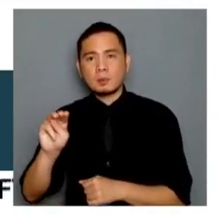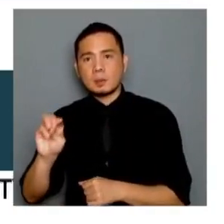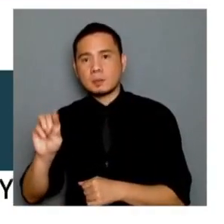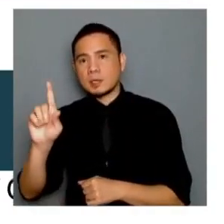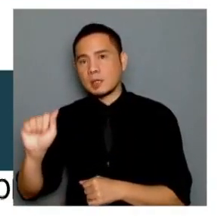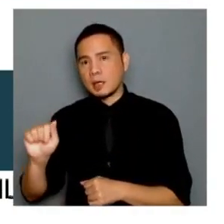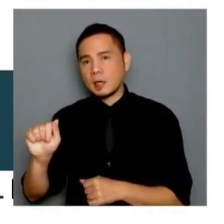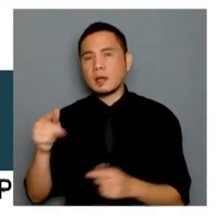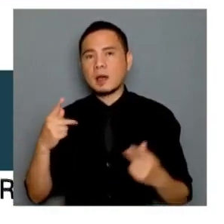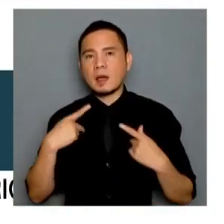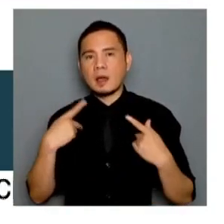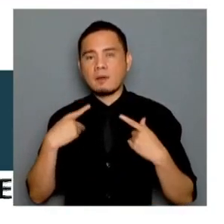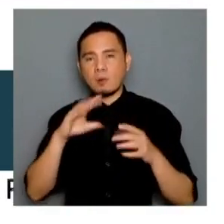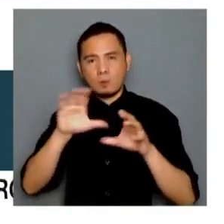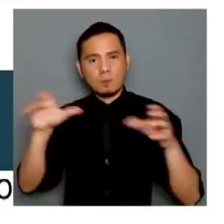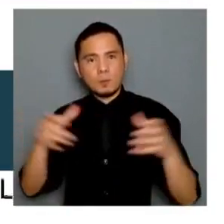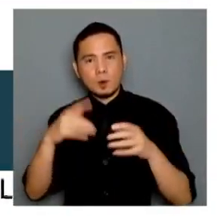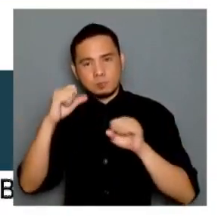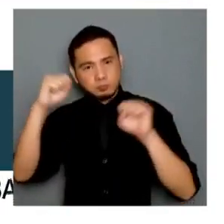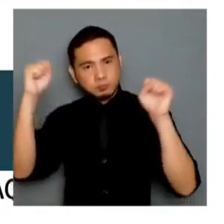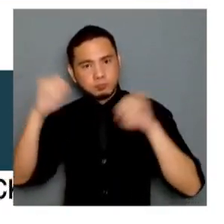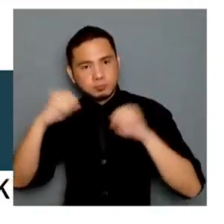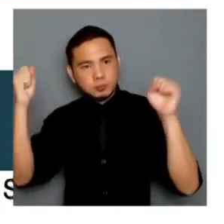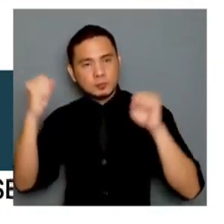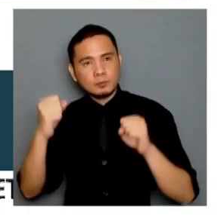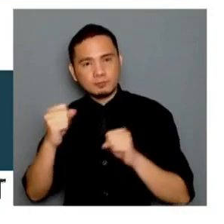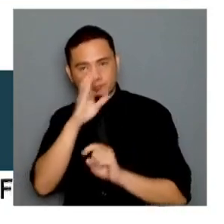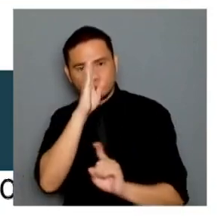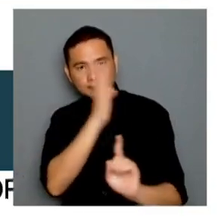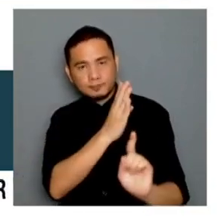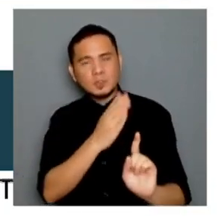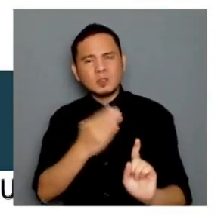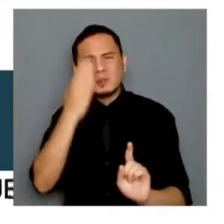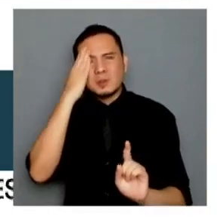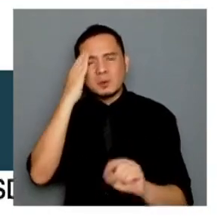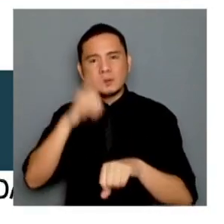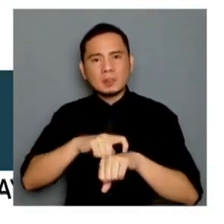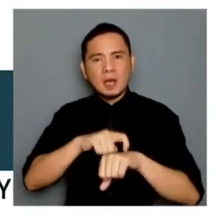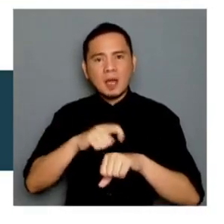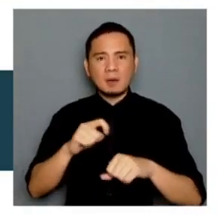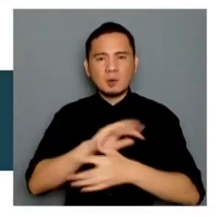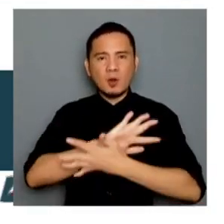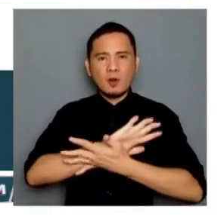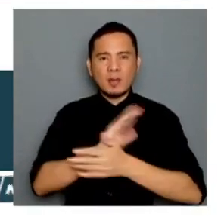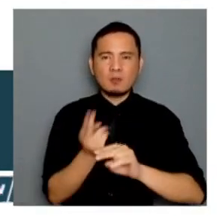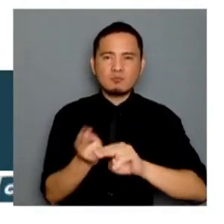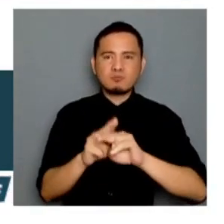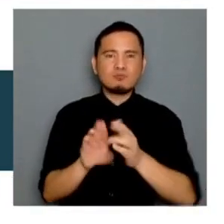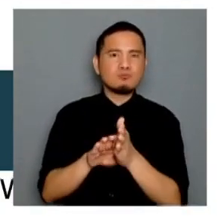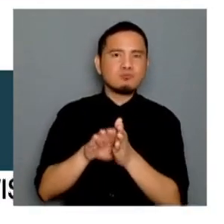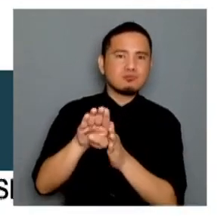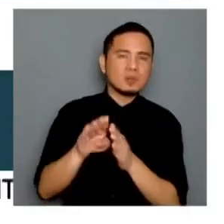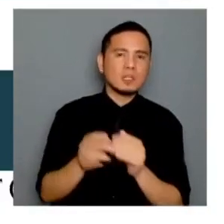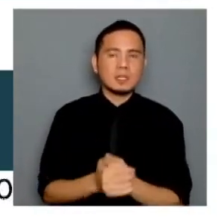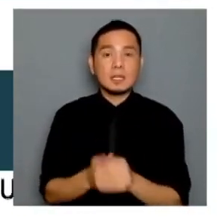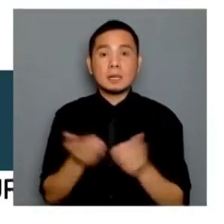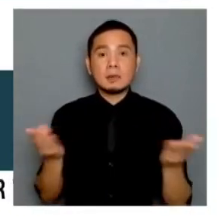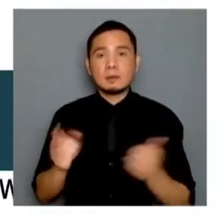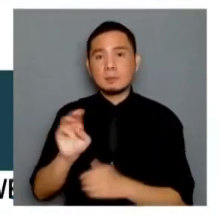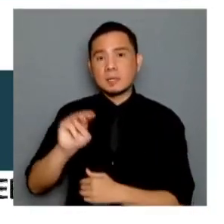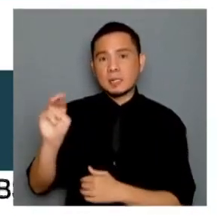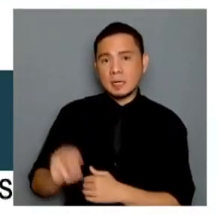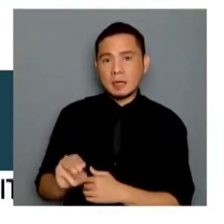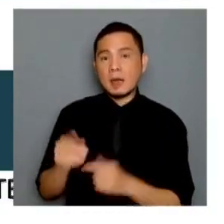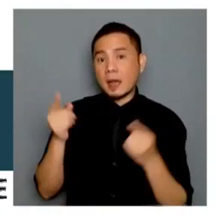one voice. Carmina, during the peak of the COVID-19 pandemic, we experienced here in Metro Manila that if we